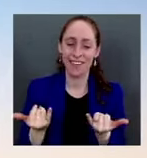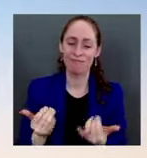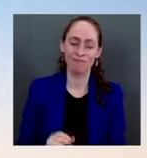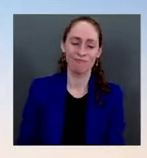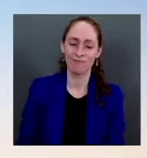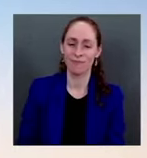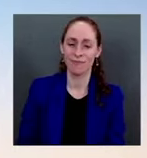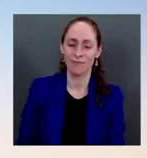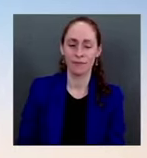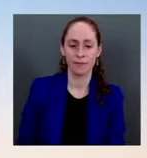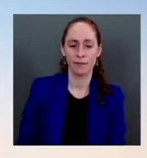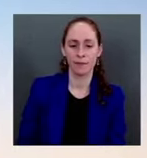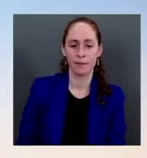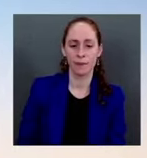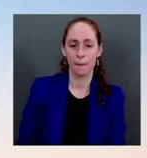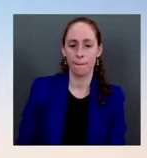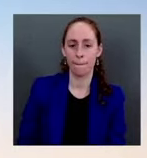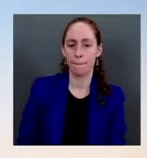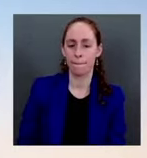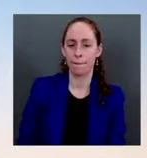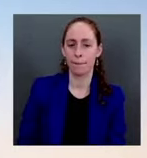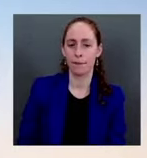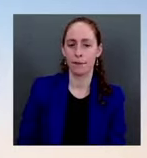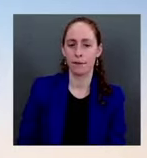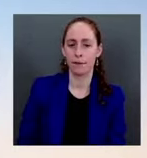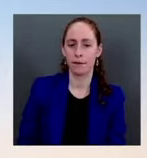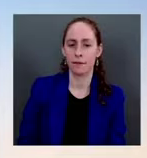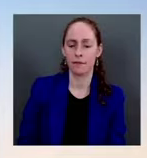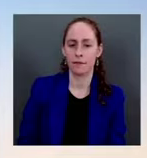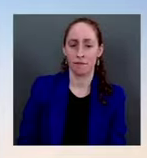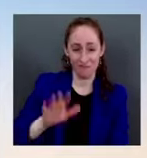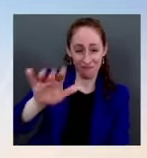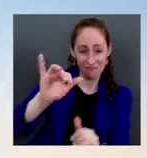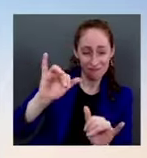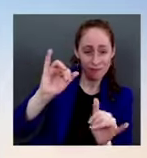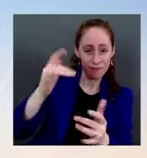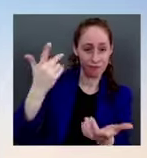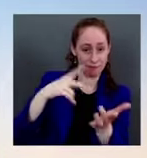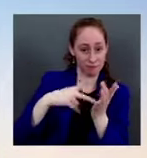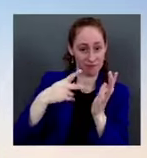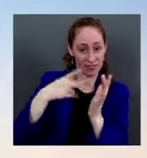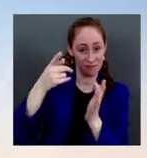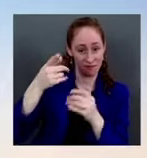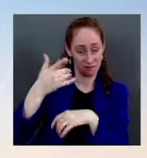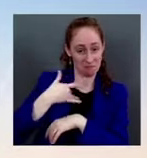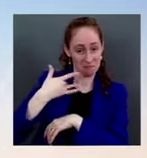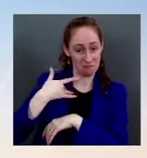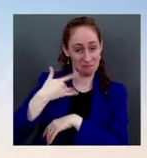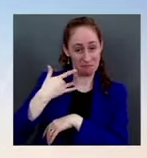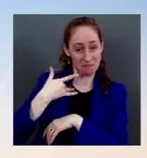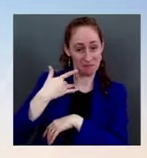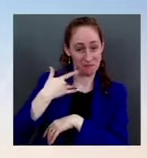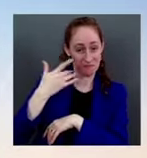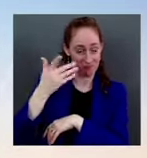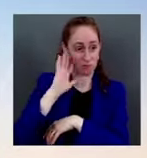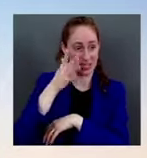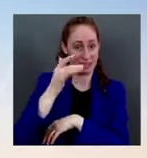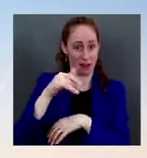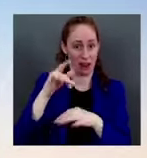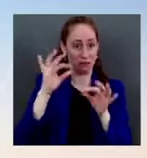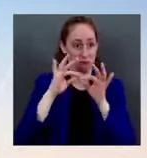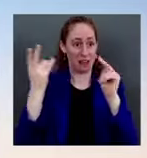you described it, for inflation in the country? Well, I think part of our hope here, a major and economist will tell you this, is as you